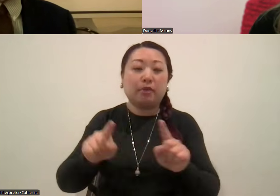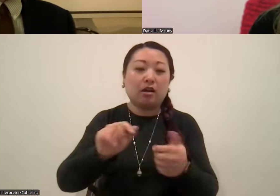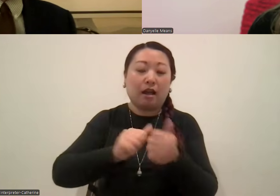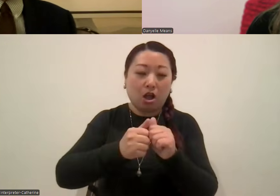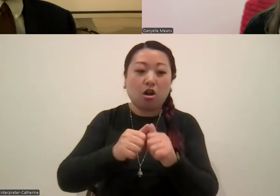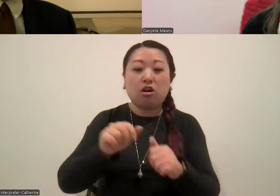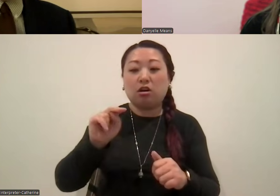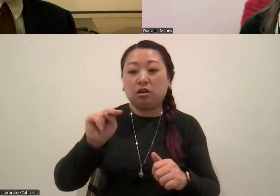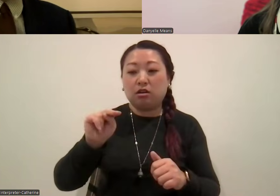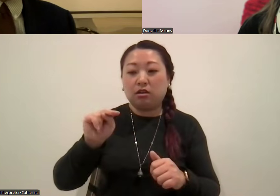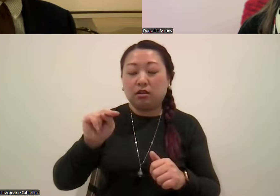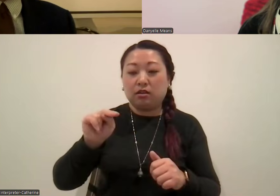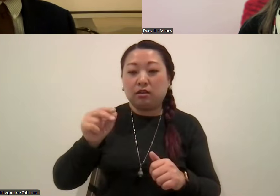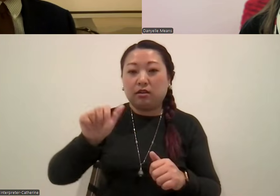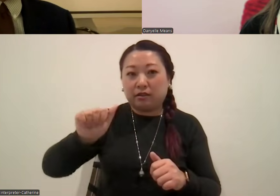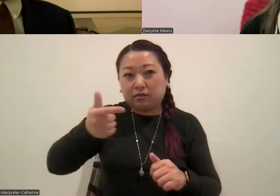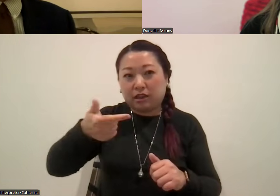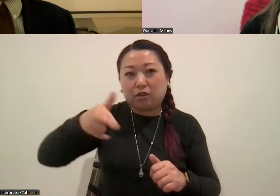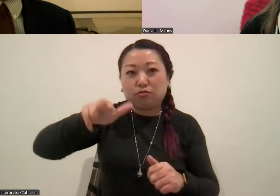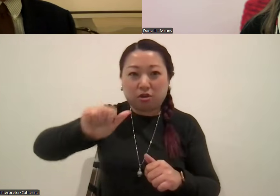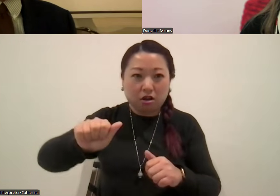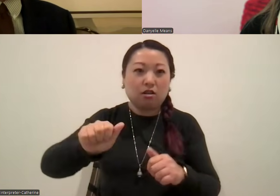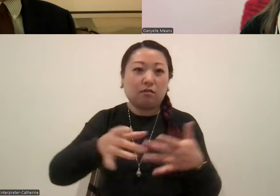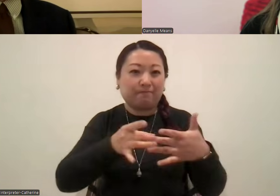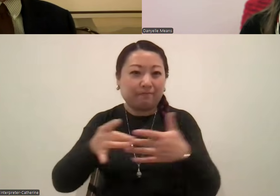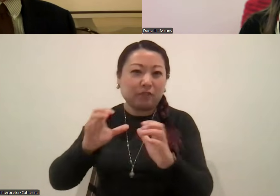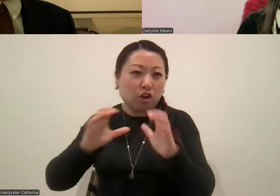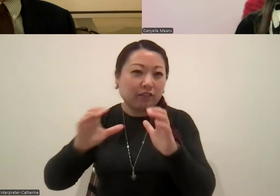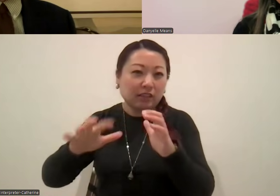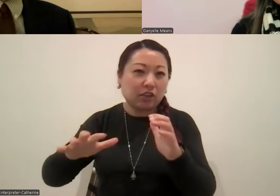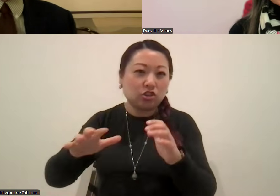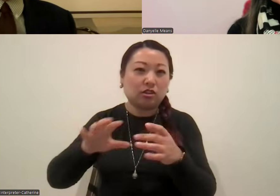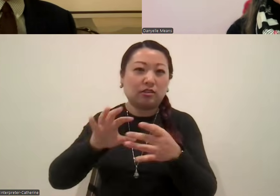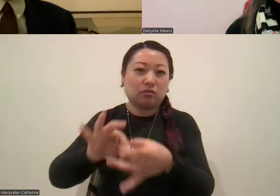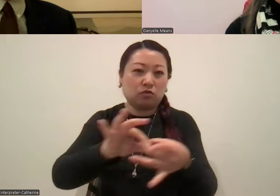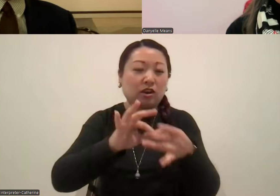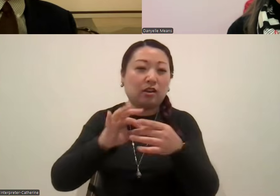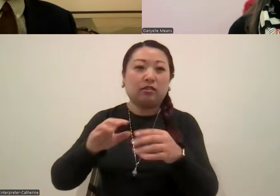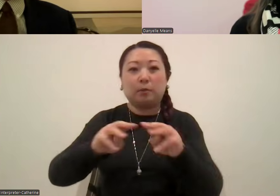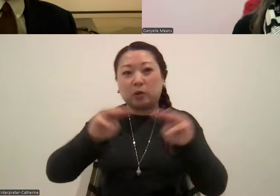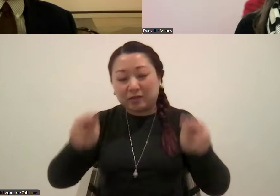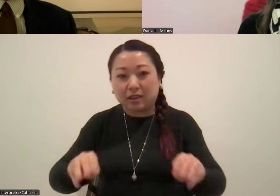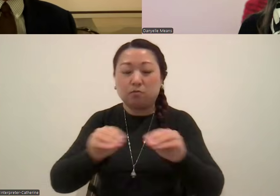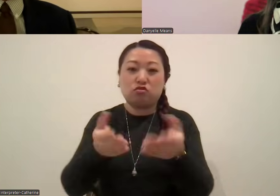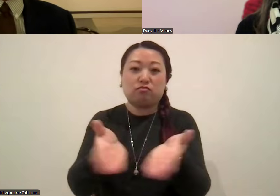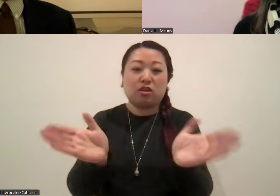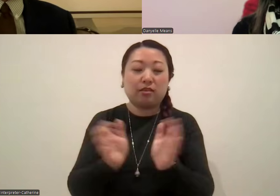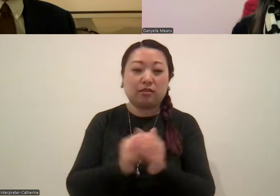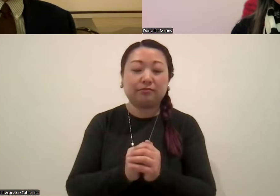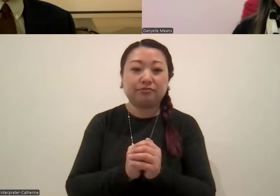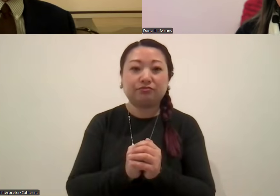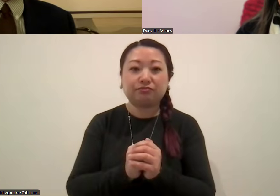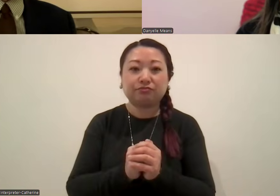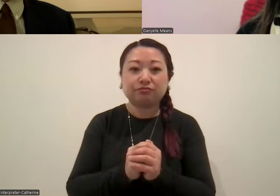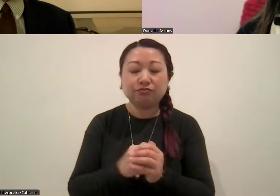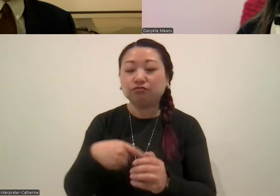NAGPRA, reimagining the museum field more broadly? Well, I think one aspect